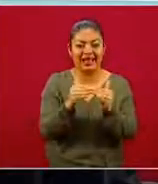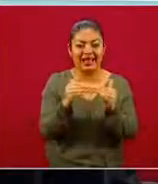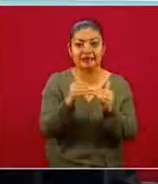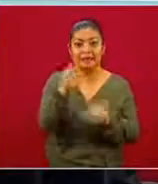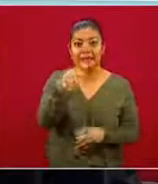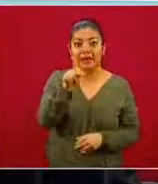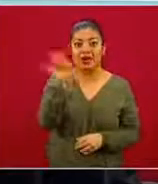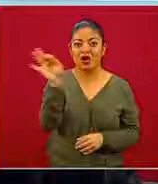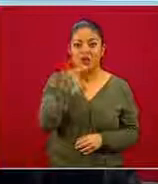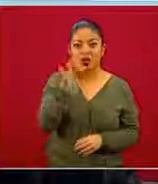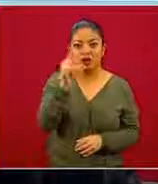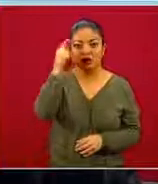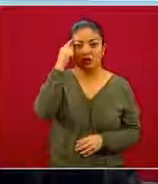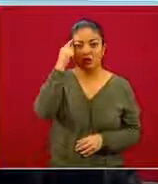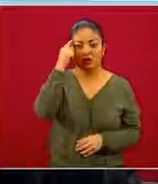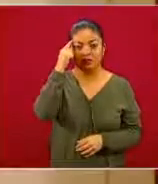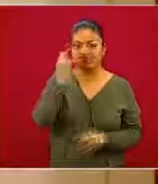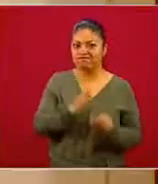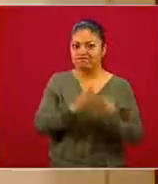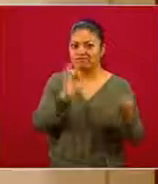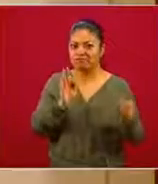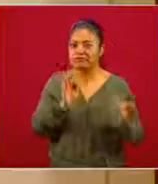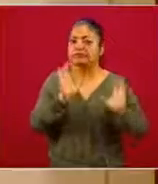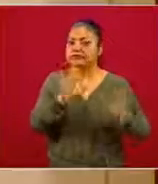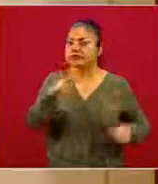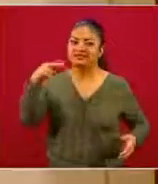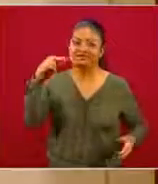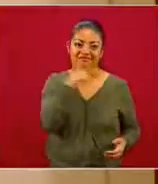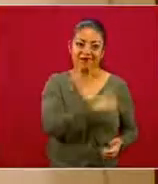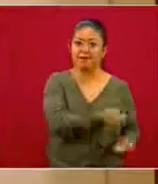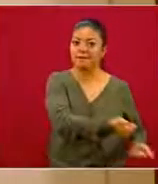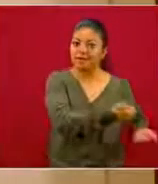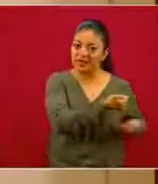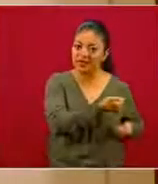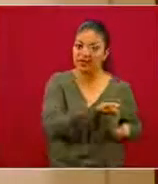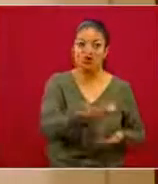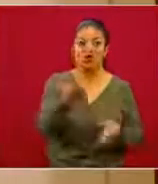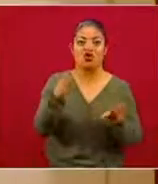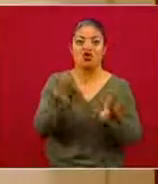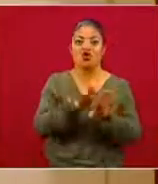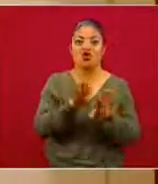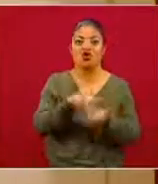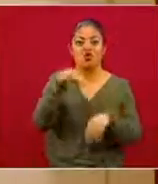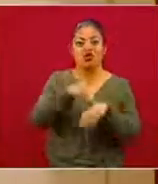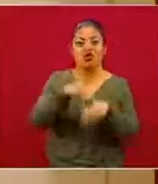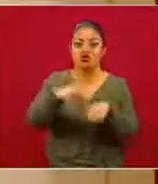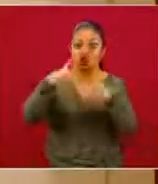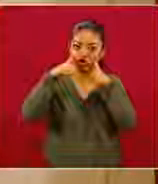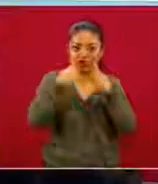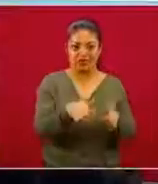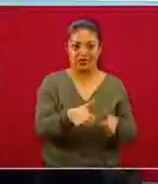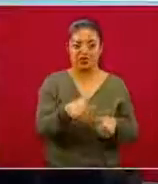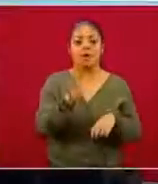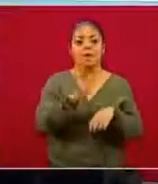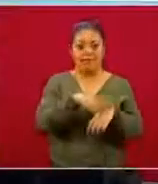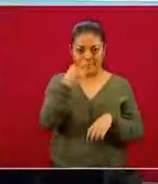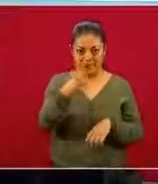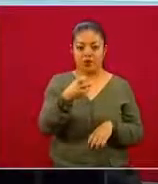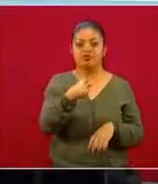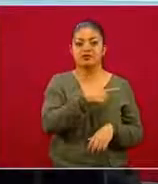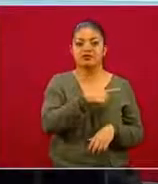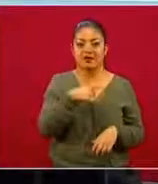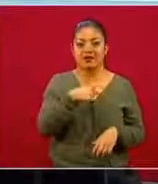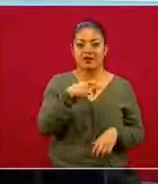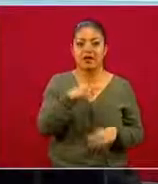we're staying stay at home, and we're staying practice safe distancing, but you see that your child is exhibiting these